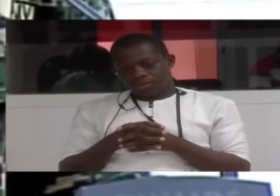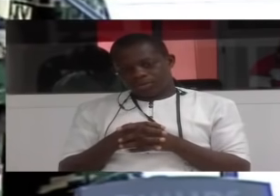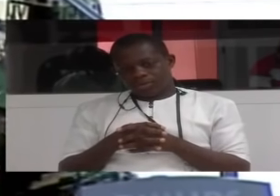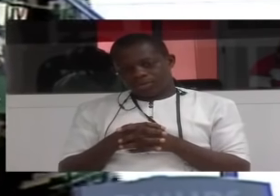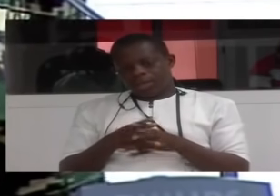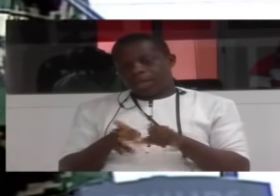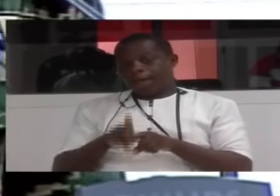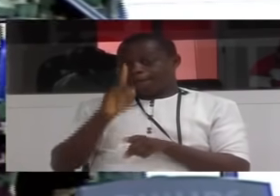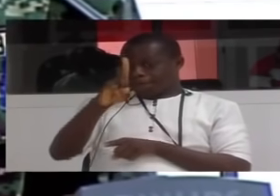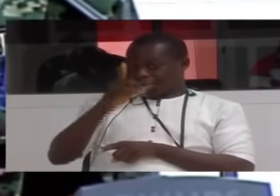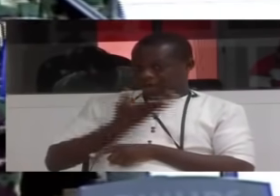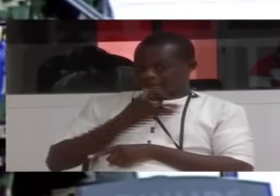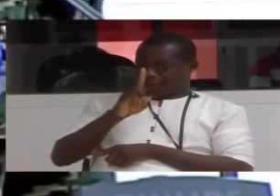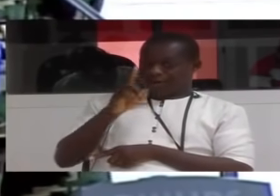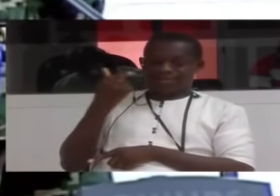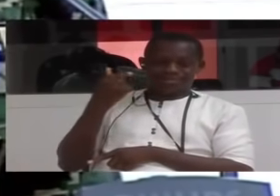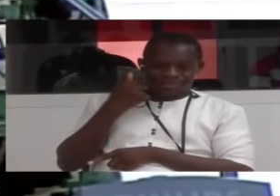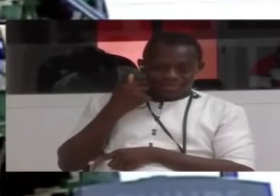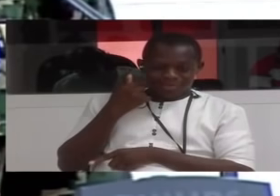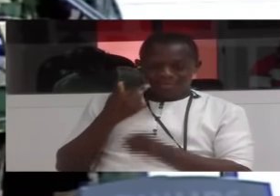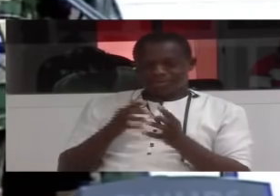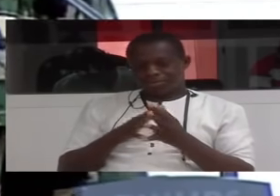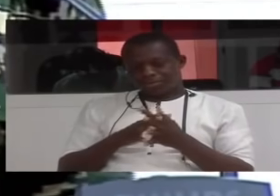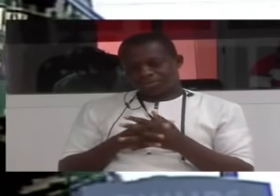Waye dafa am bes but there was this day